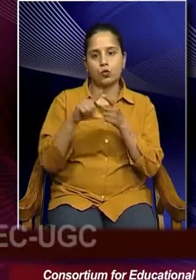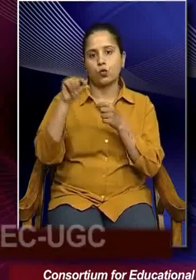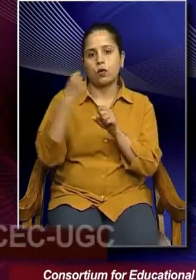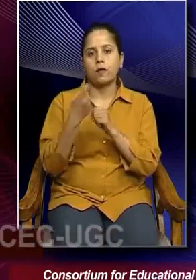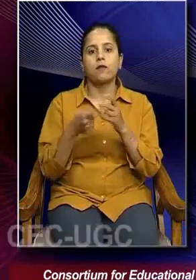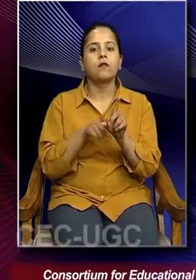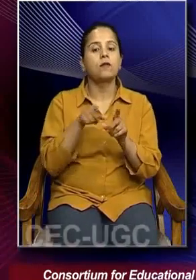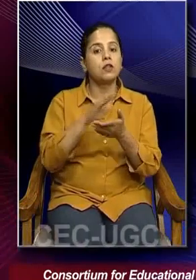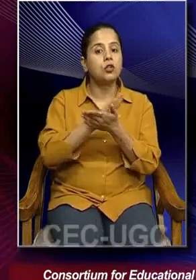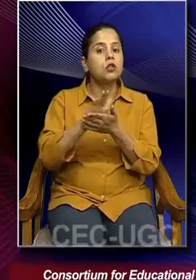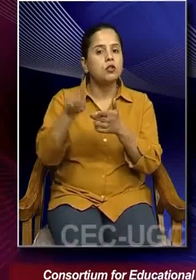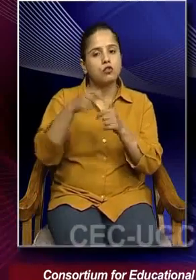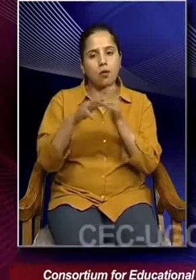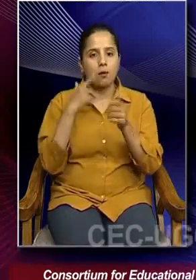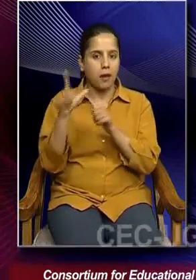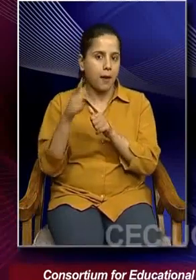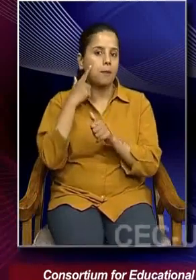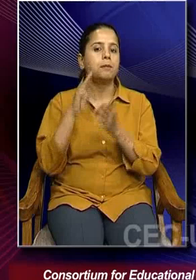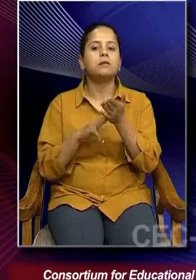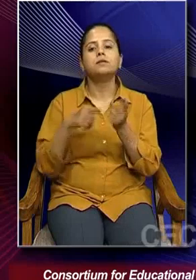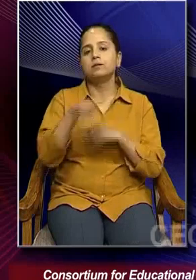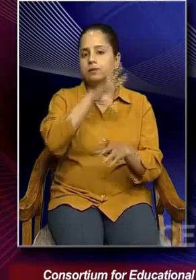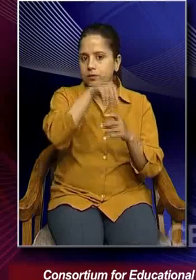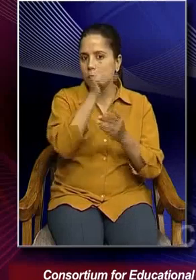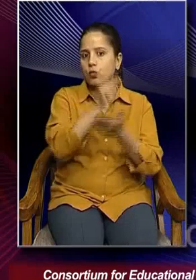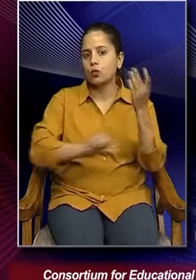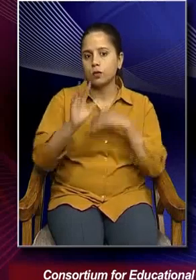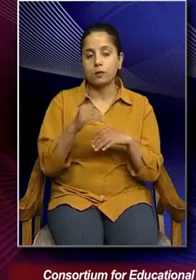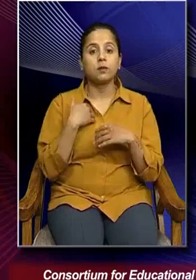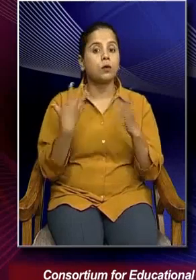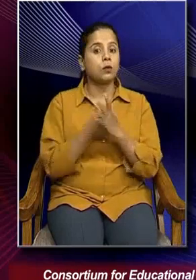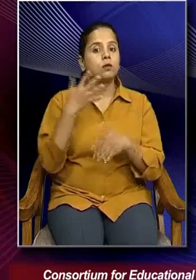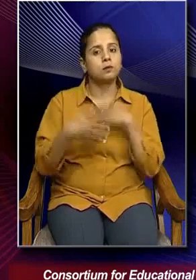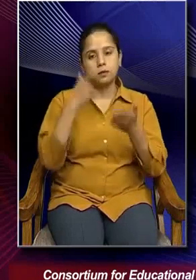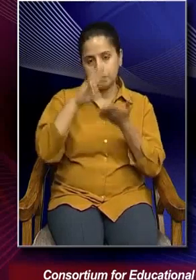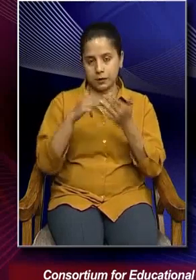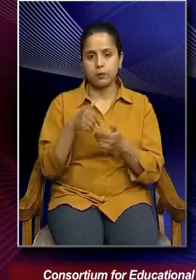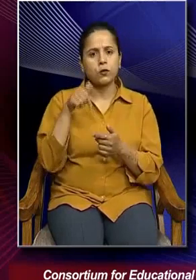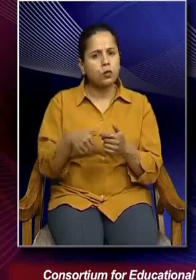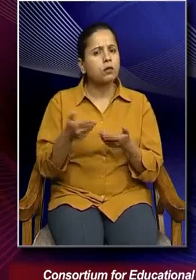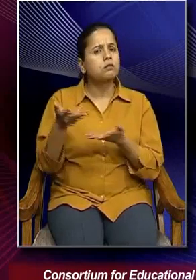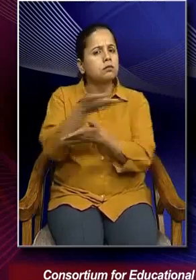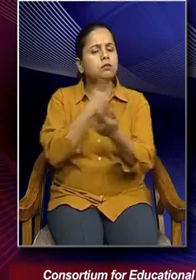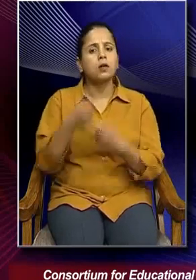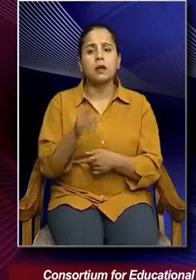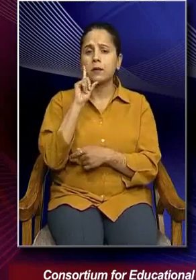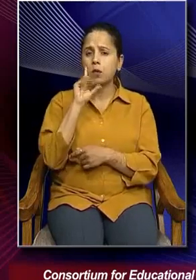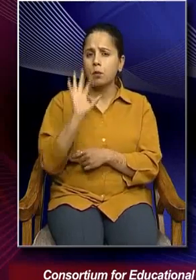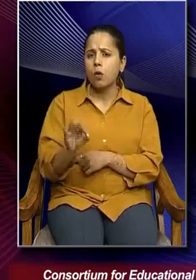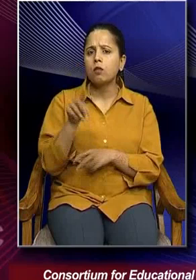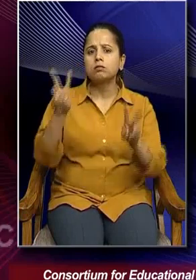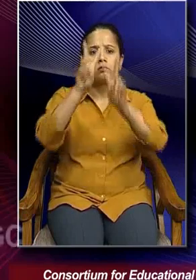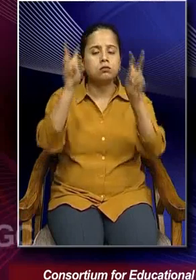Islamia University in New Delhi with my colleague Manisha Sharma. Today we are going to discuss one very important issue that